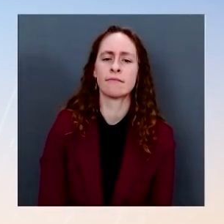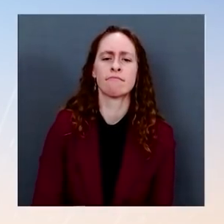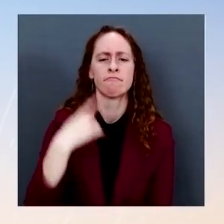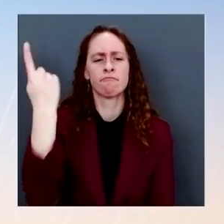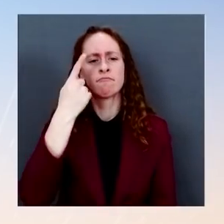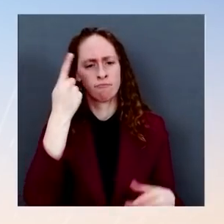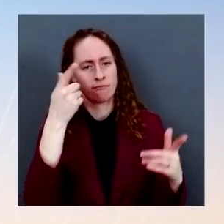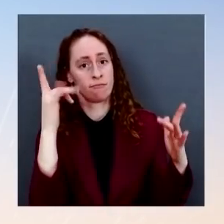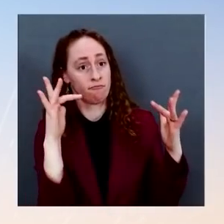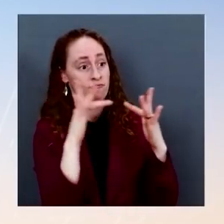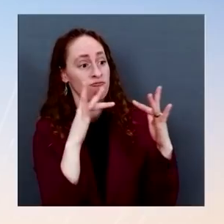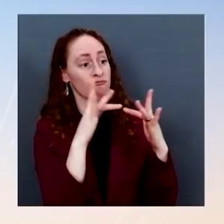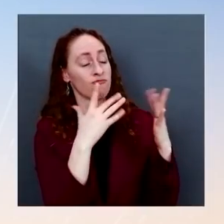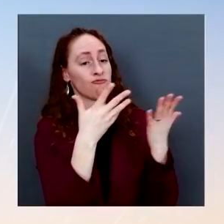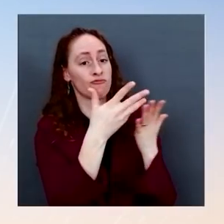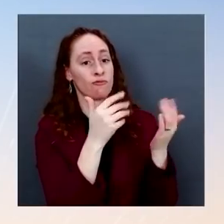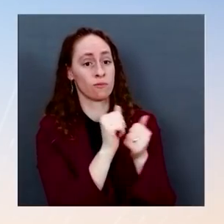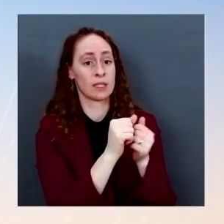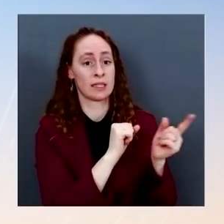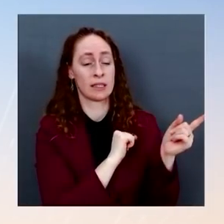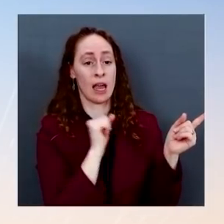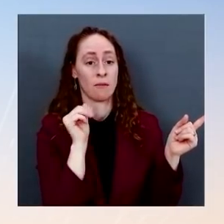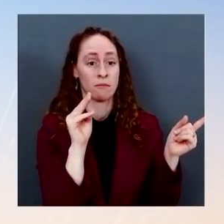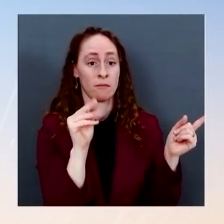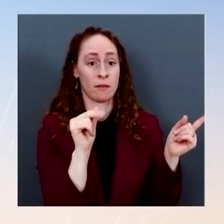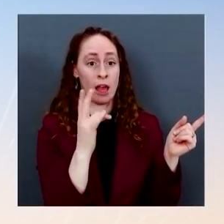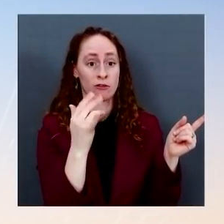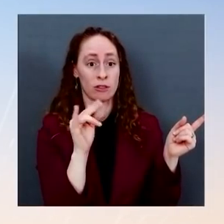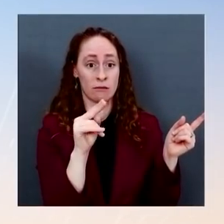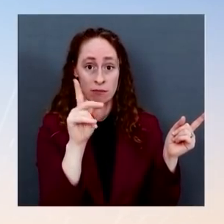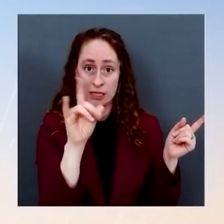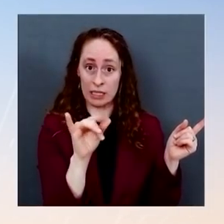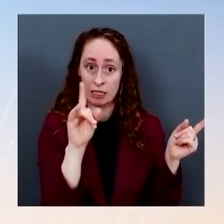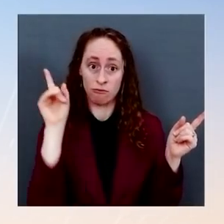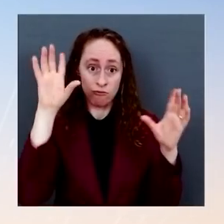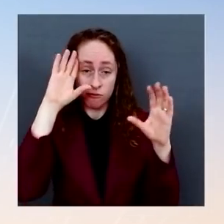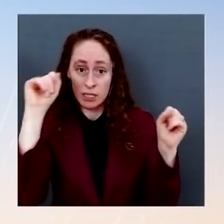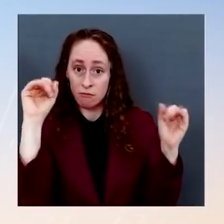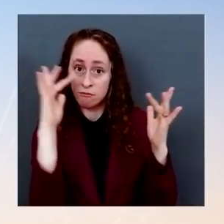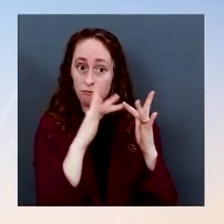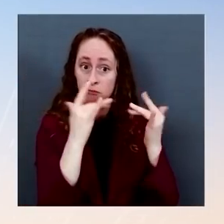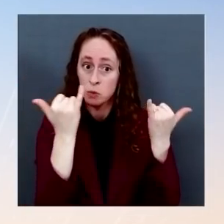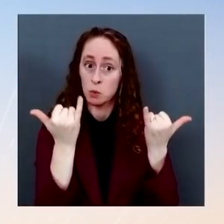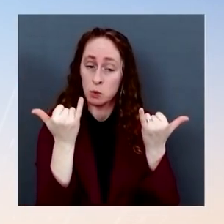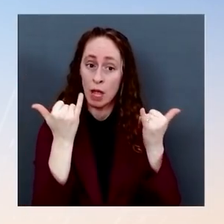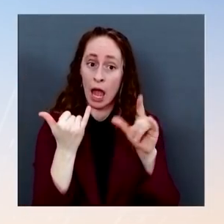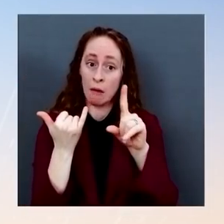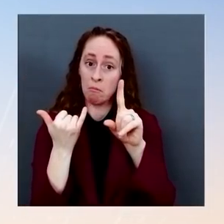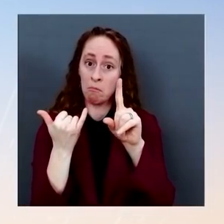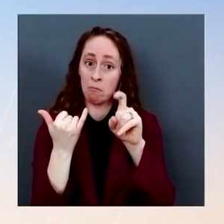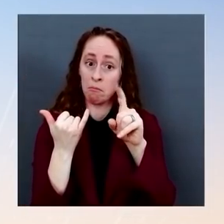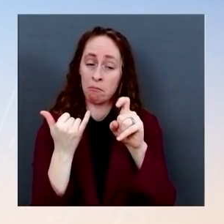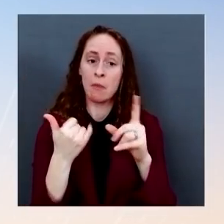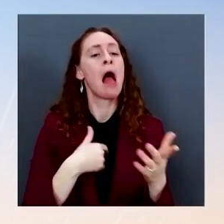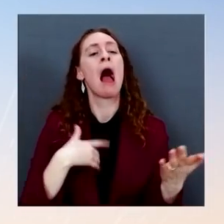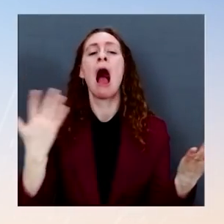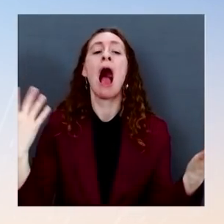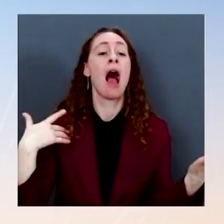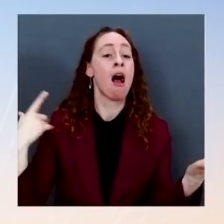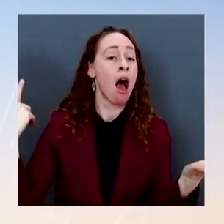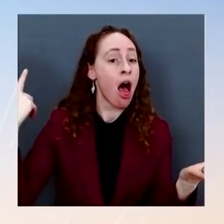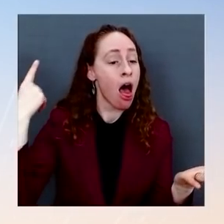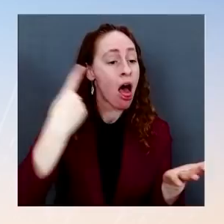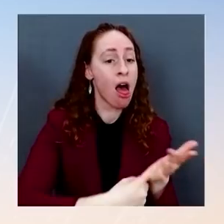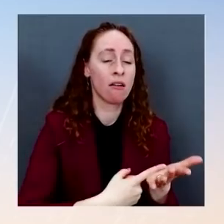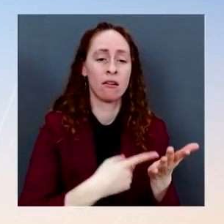senator today? I'm not going to detail contacts further. Go ahead. Thanks. Just to drill down a little bit on that,